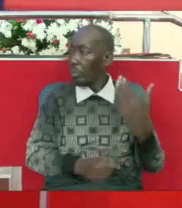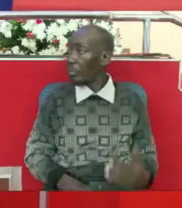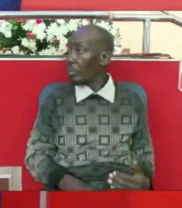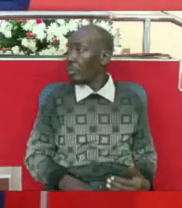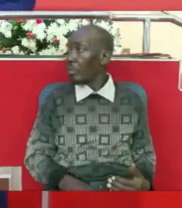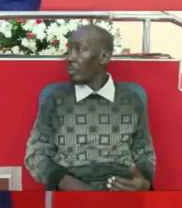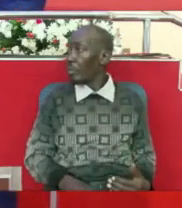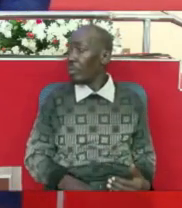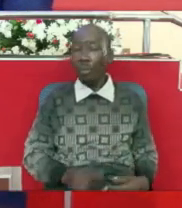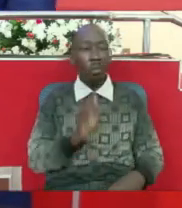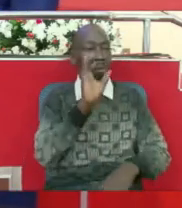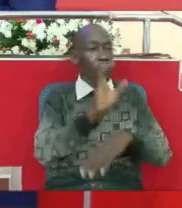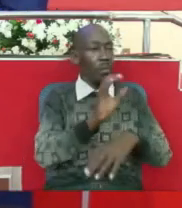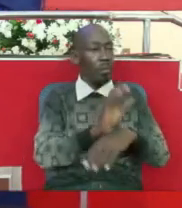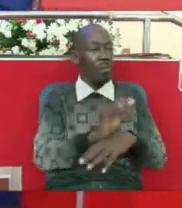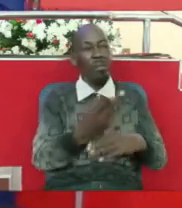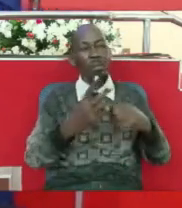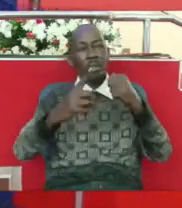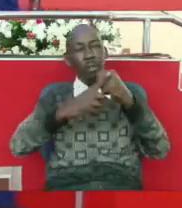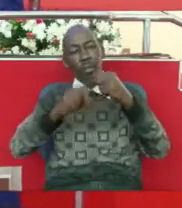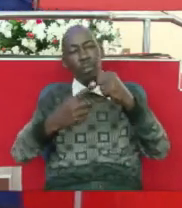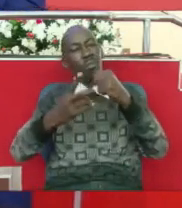A church of 6,000-7,000 people.